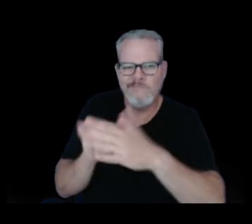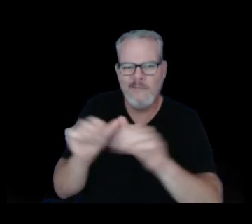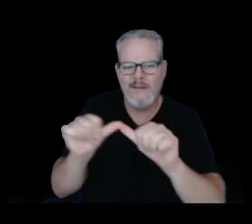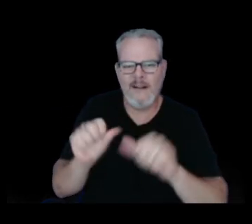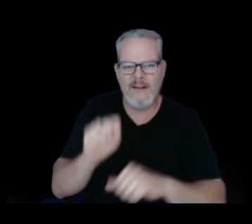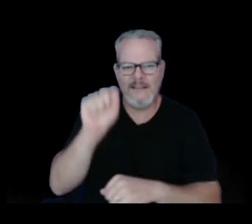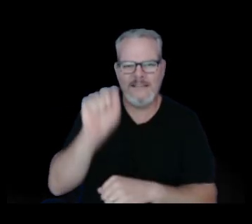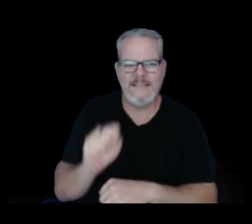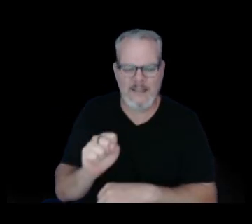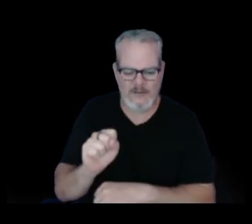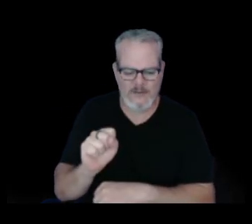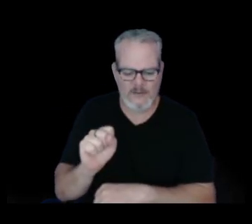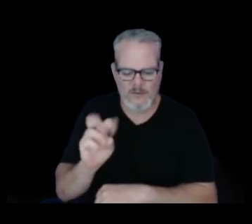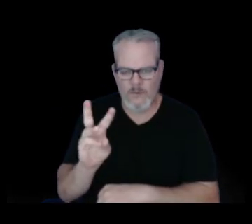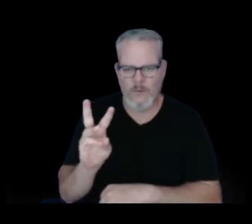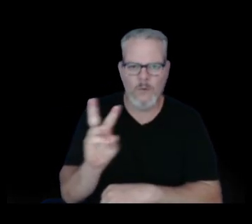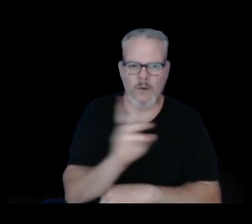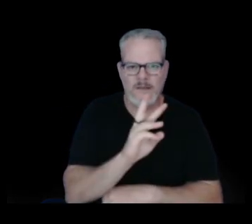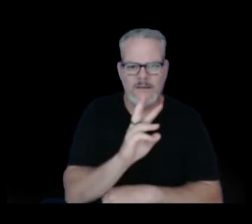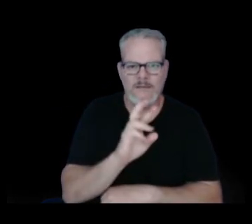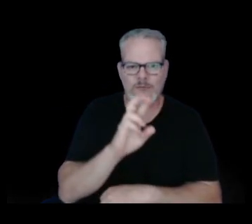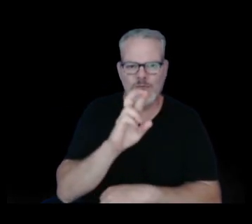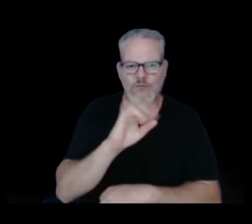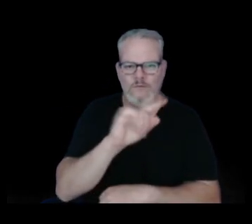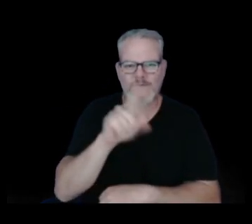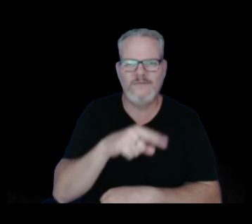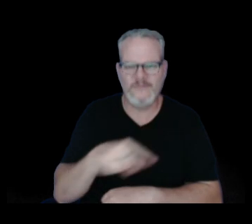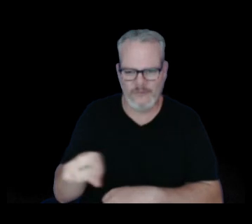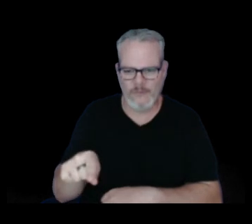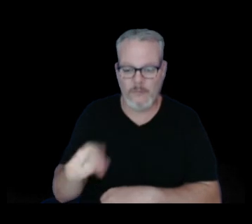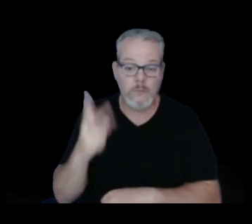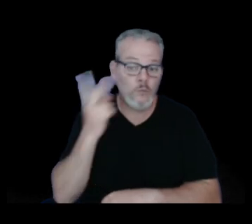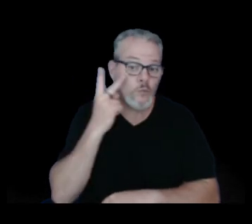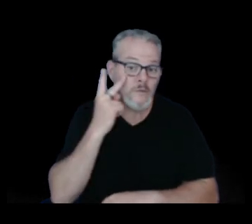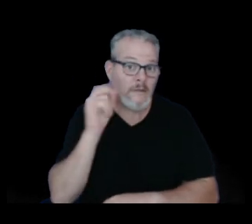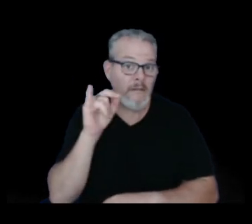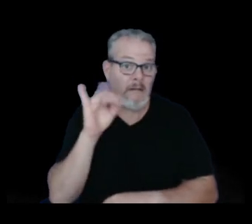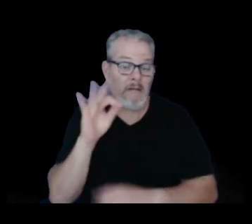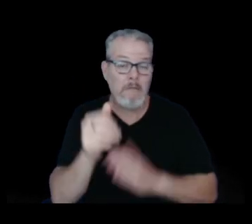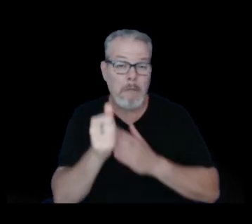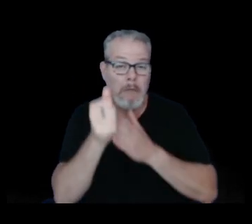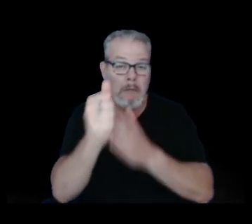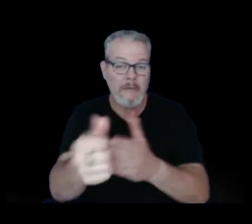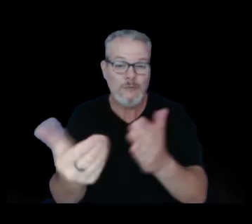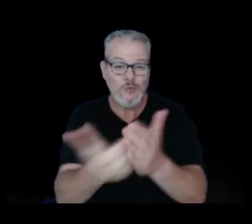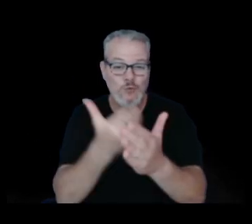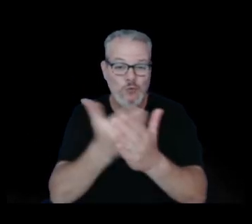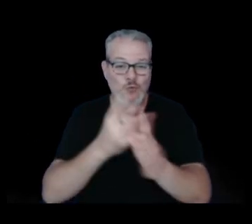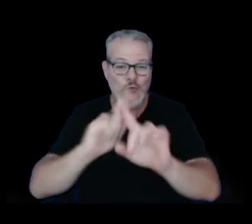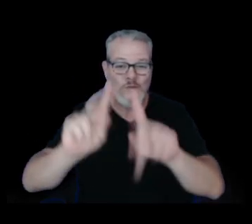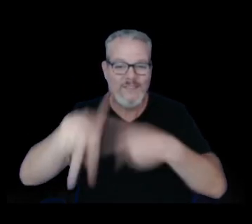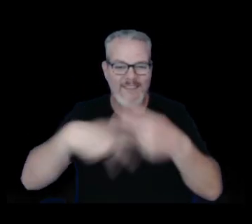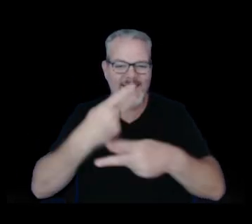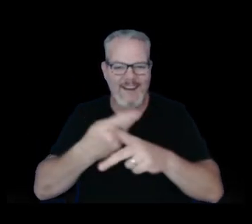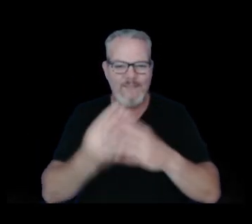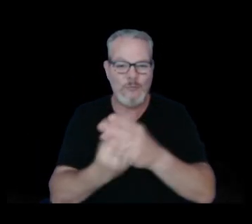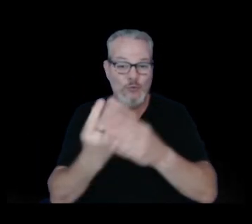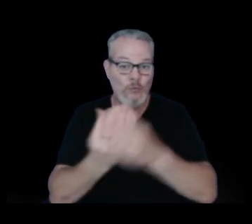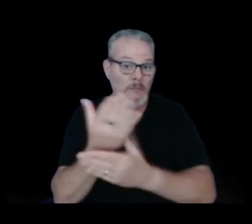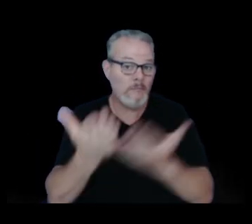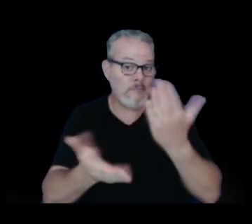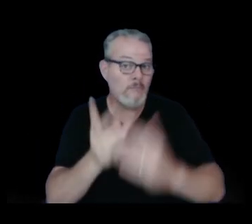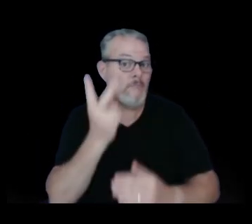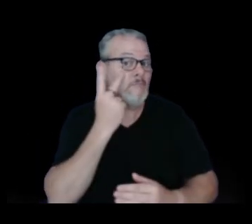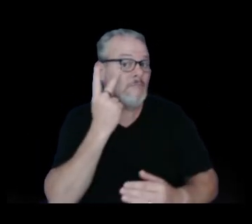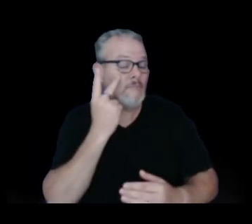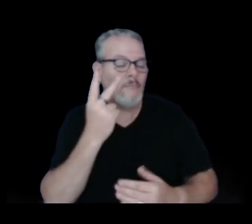well. And so we'll wait to see if this does lead to some new chapter, such as an eruption, or whether the volcano can continue